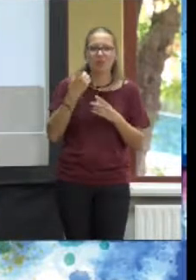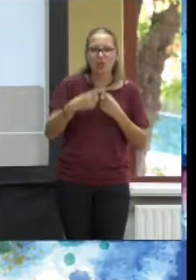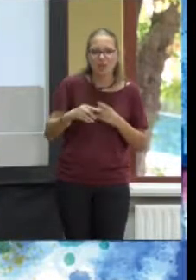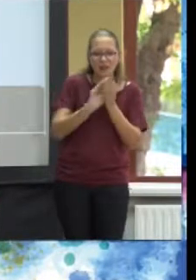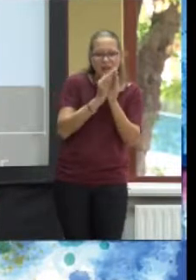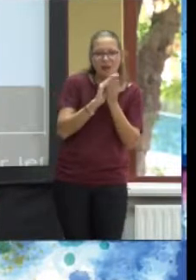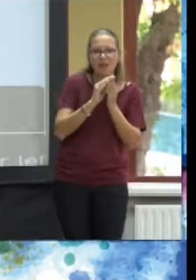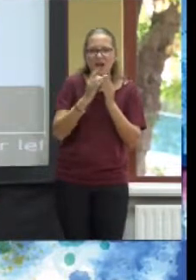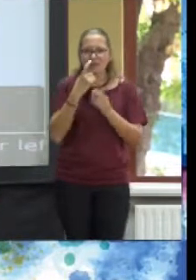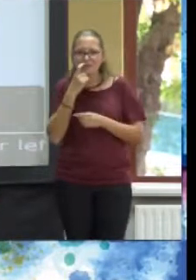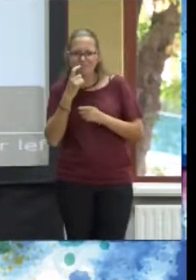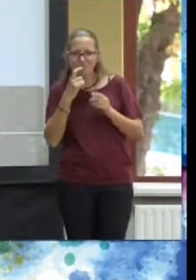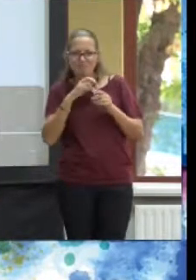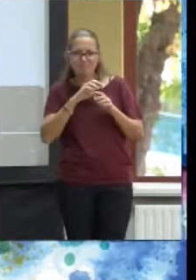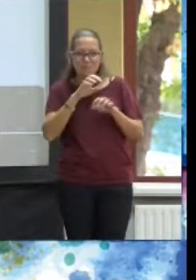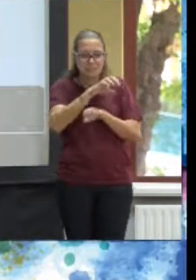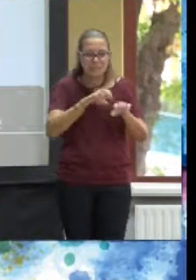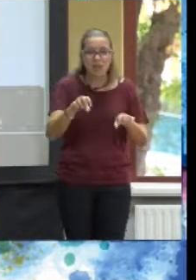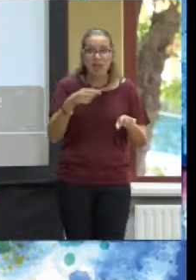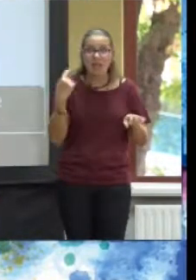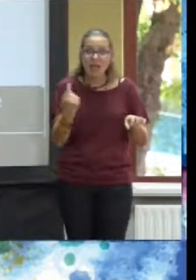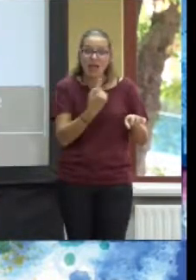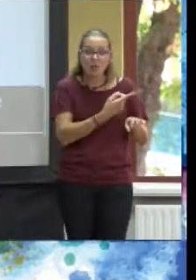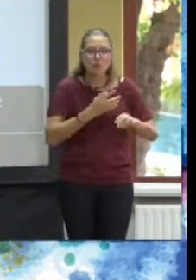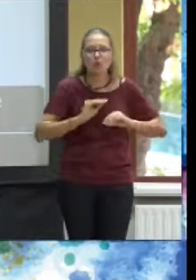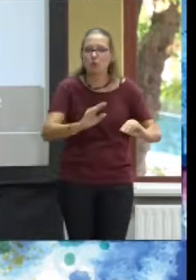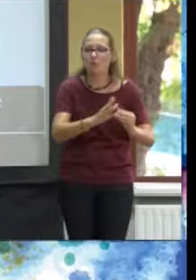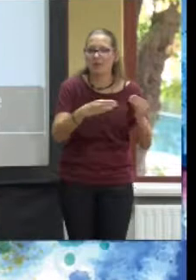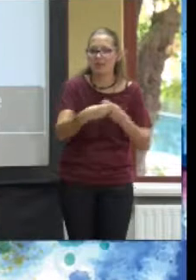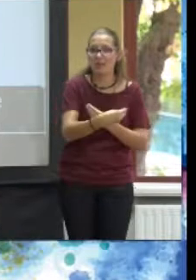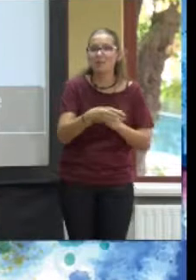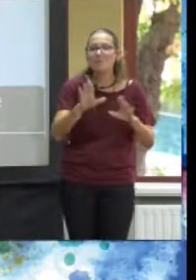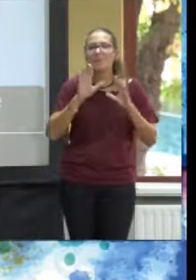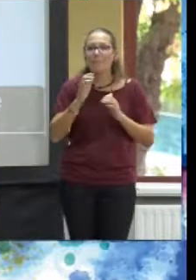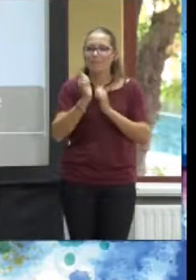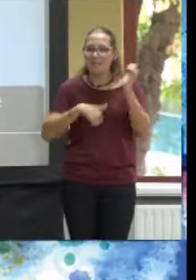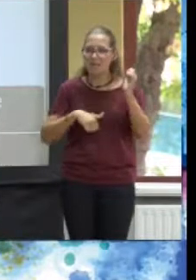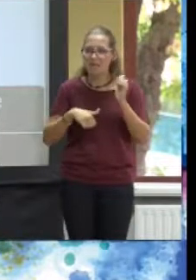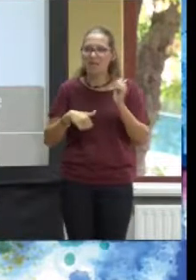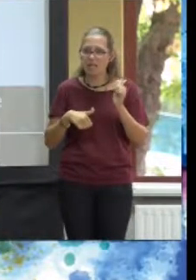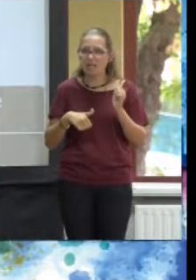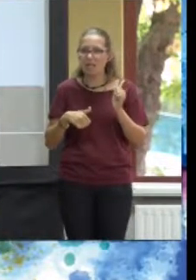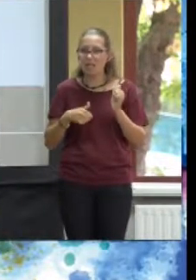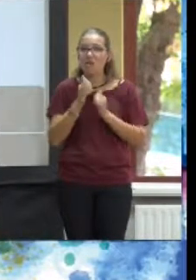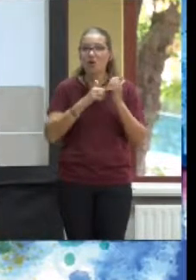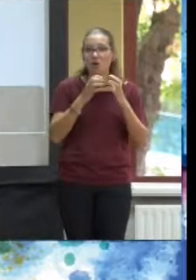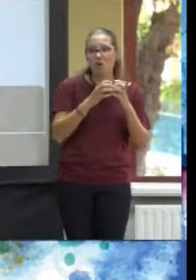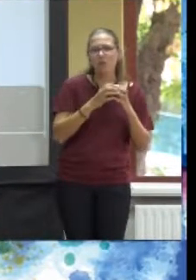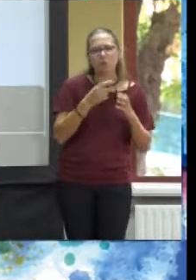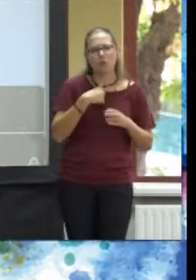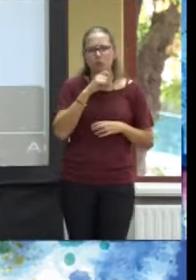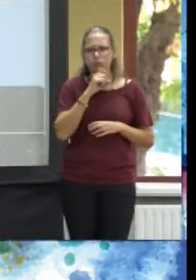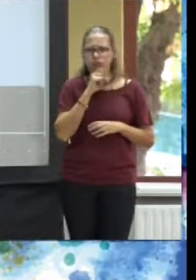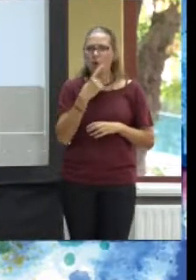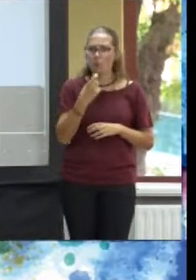ceramics, glass, and each one is made with its materials, except for metal. Bronze is very difficult to reproduce, but